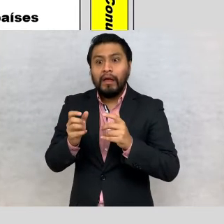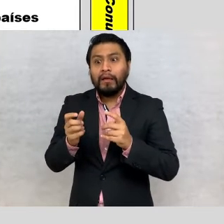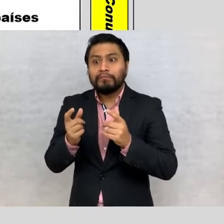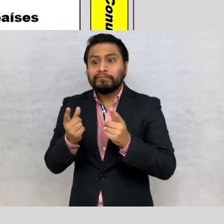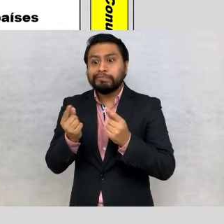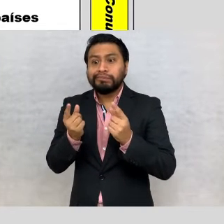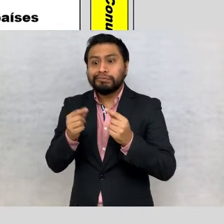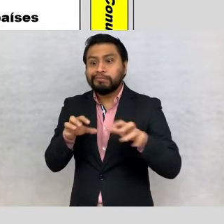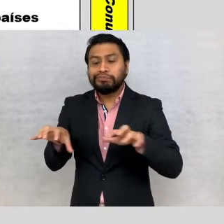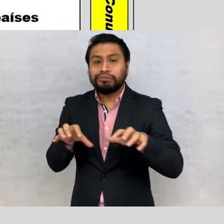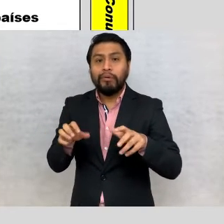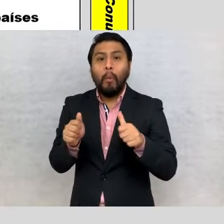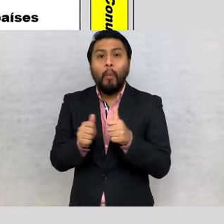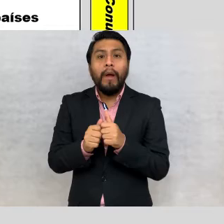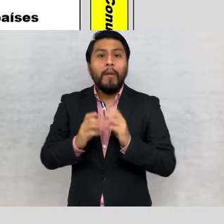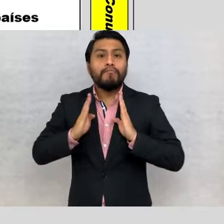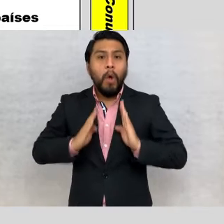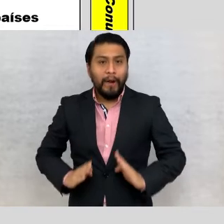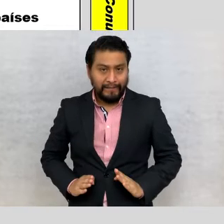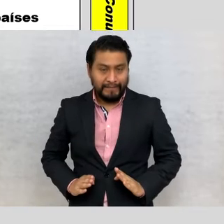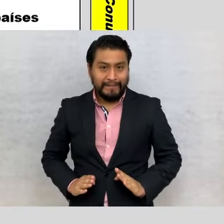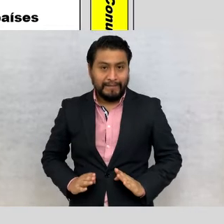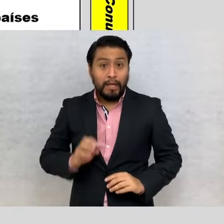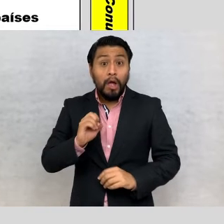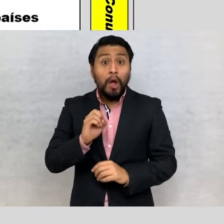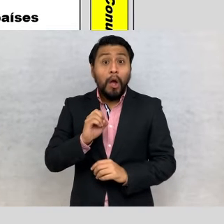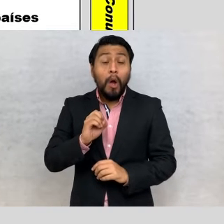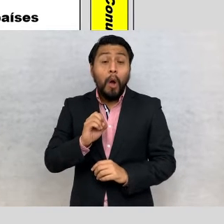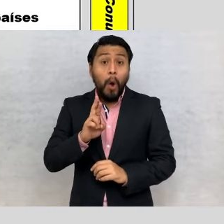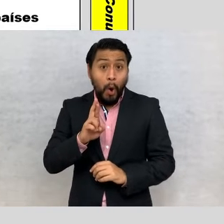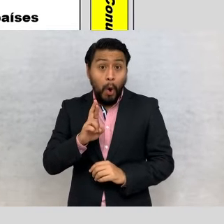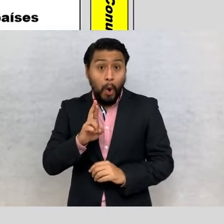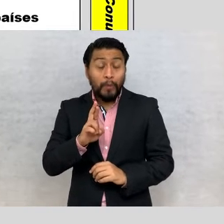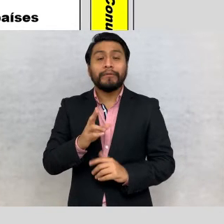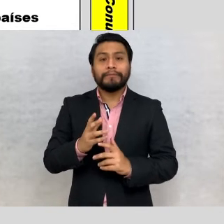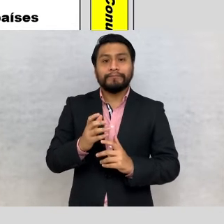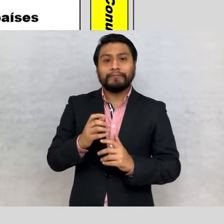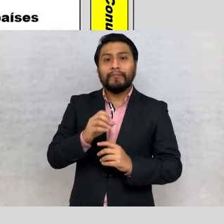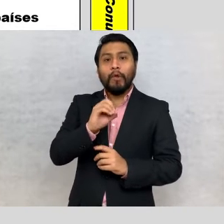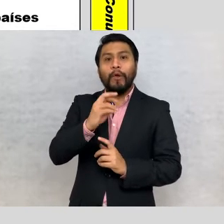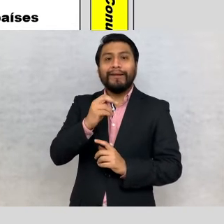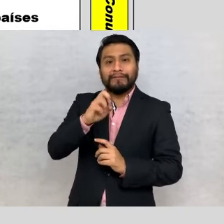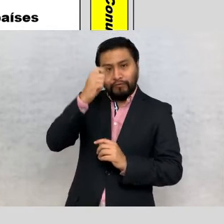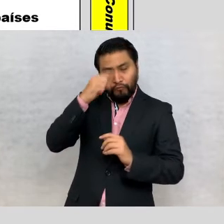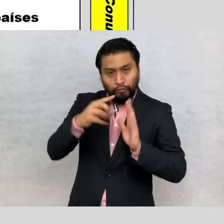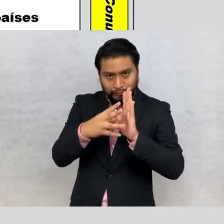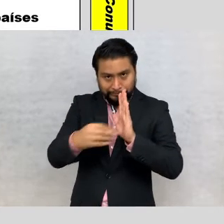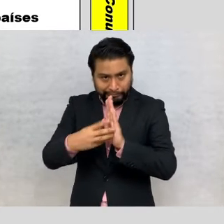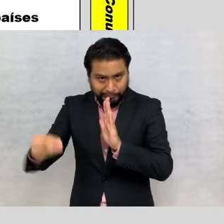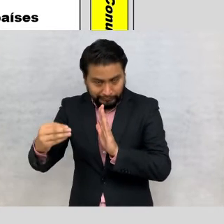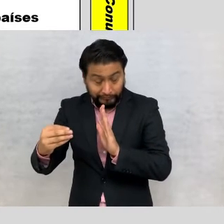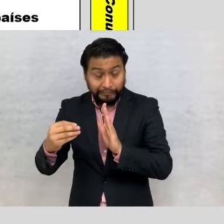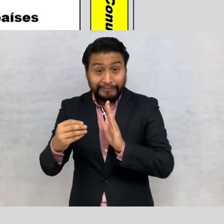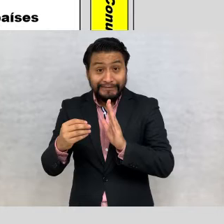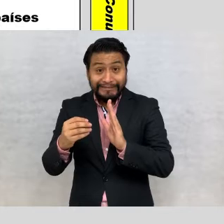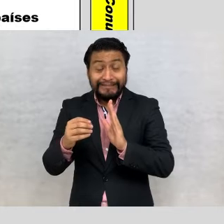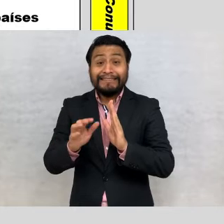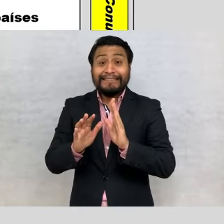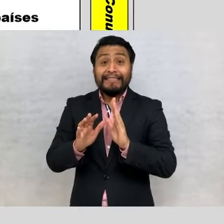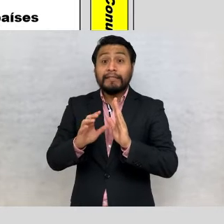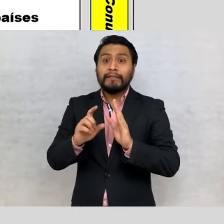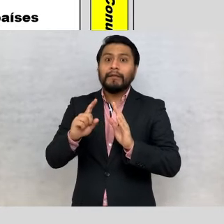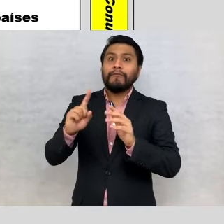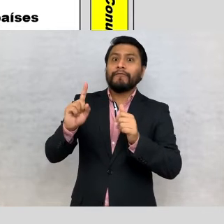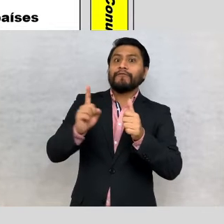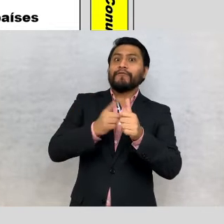bodies or in reproductive organs. The enactment of the first